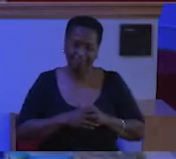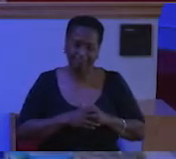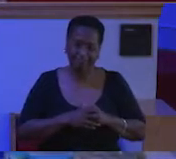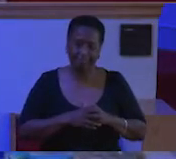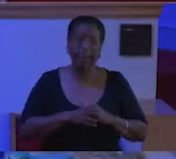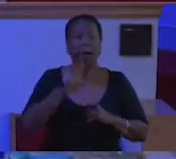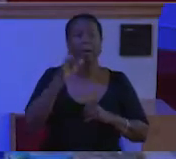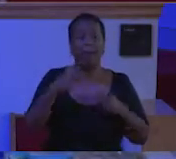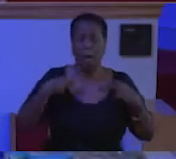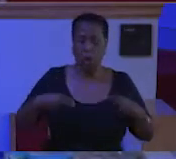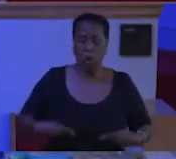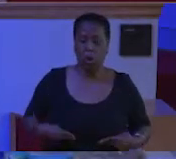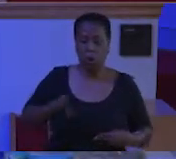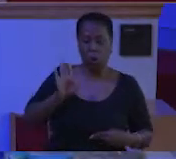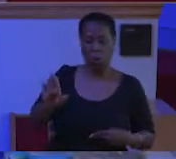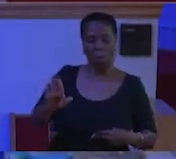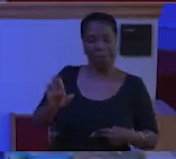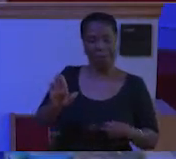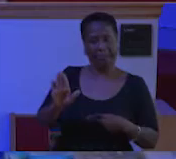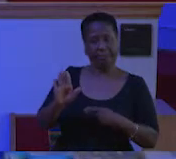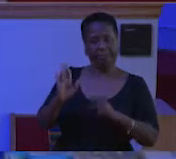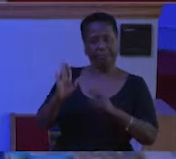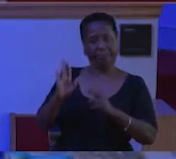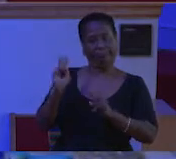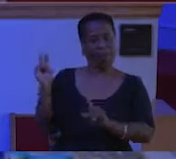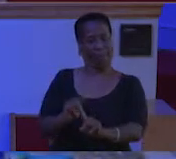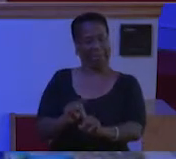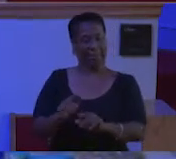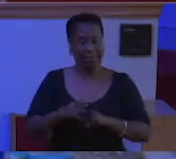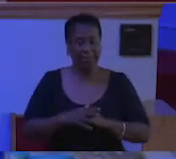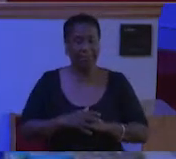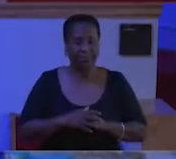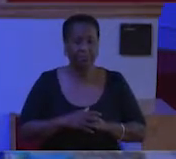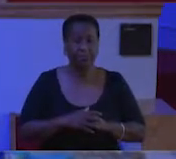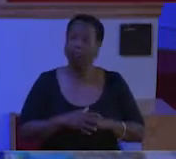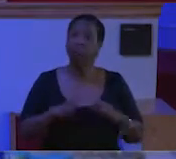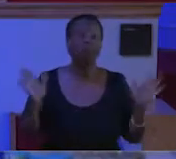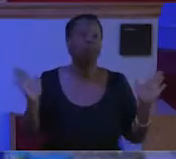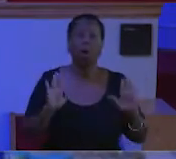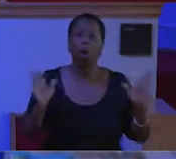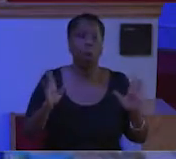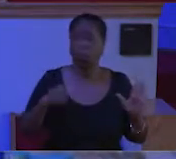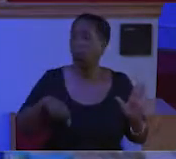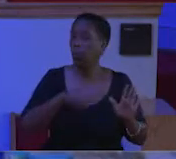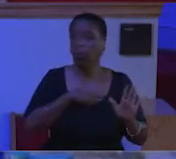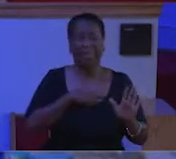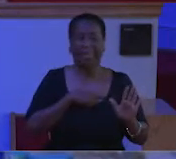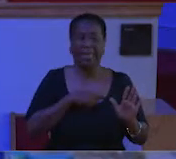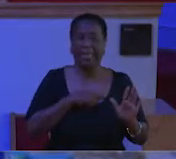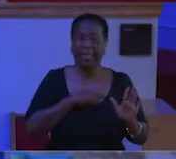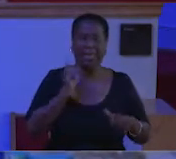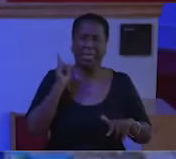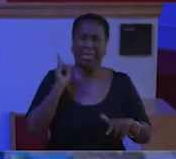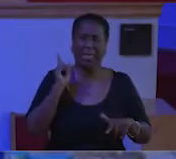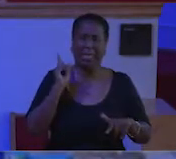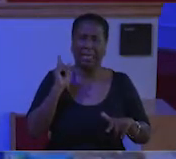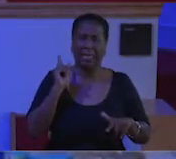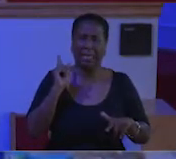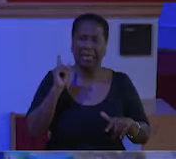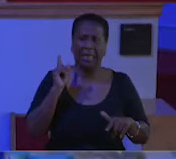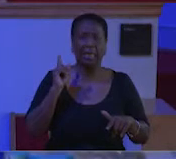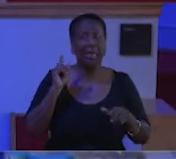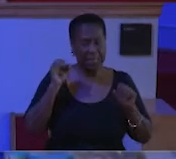By human categories and standards. No, we can be assured of